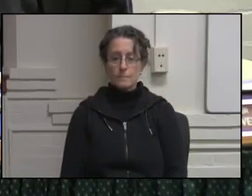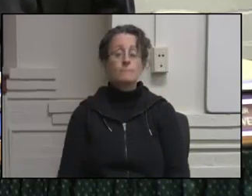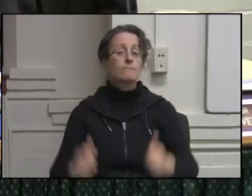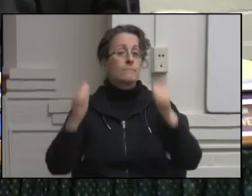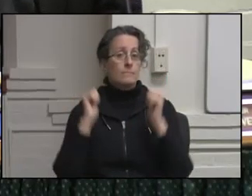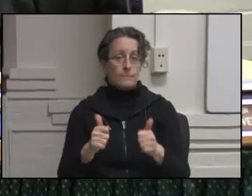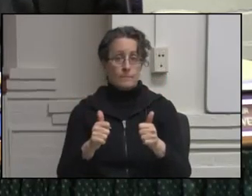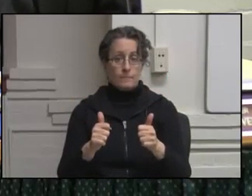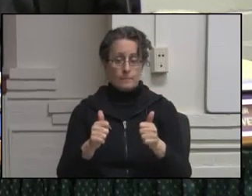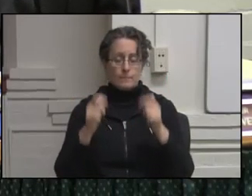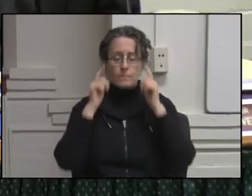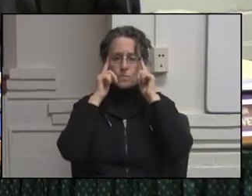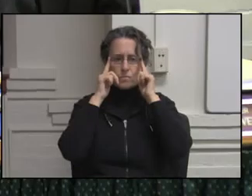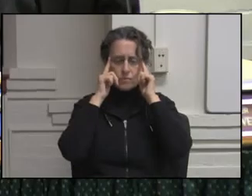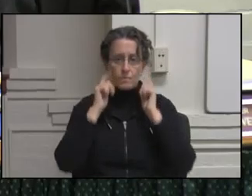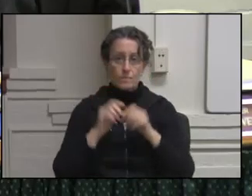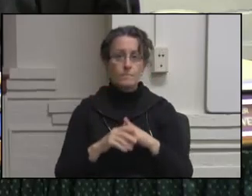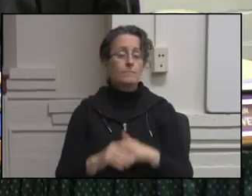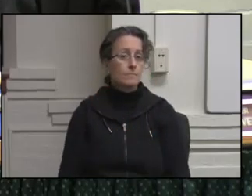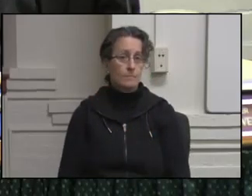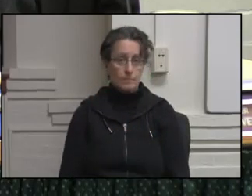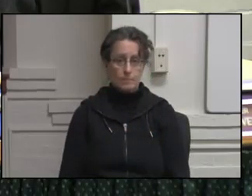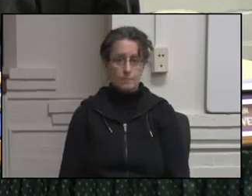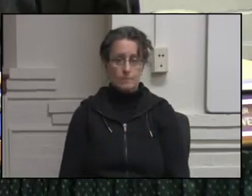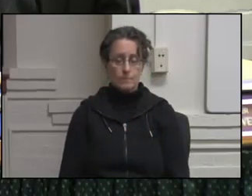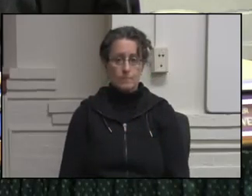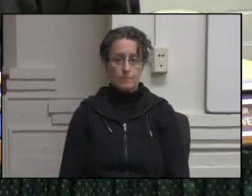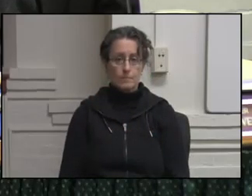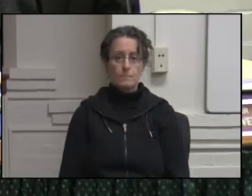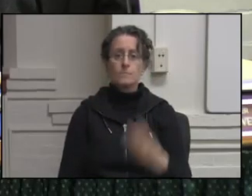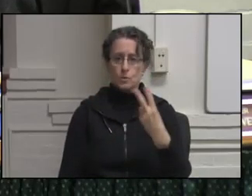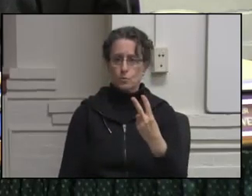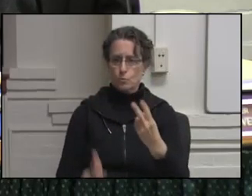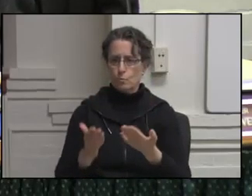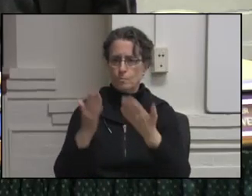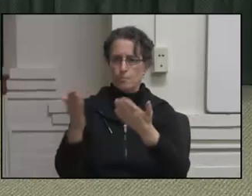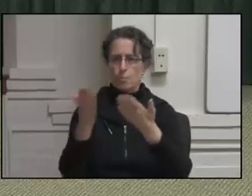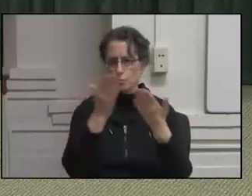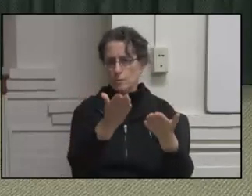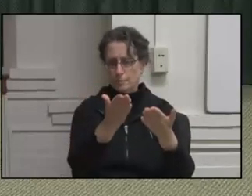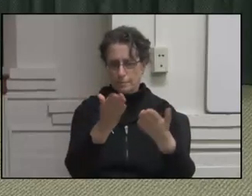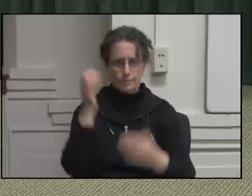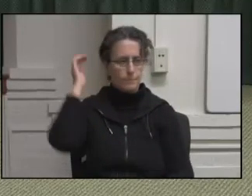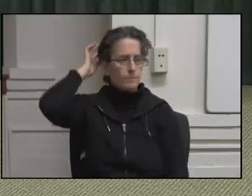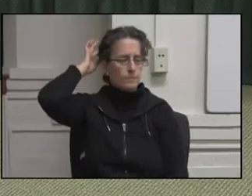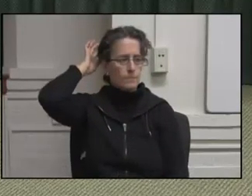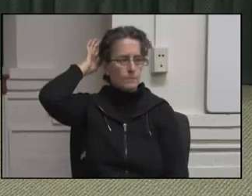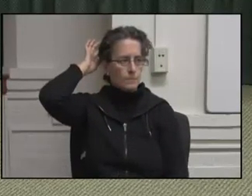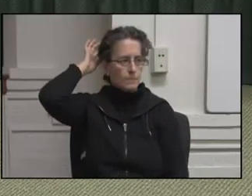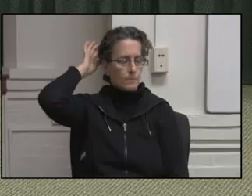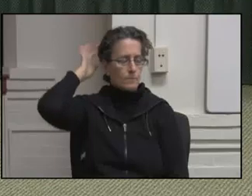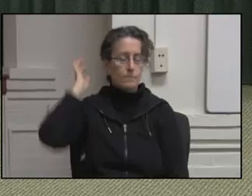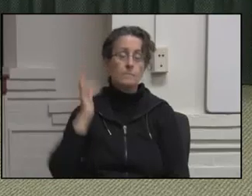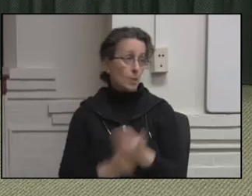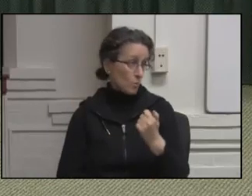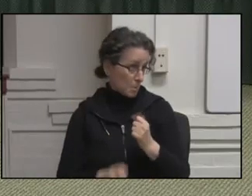Okay. Then I would entertain two motions. I'll make them. Okay.